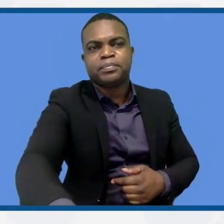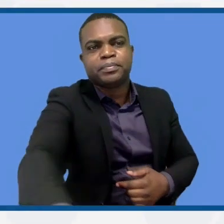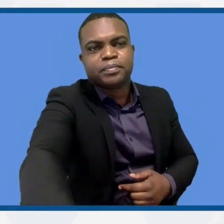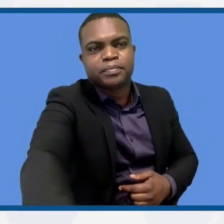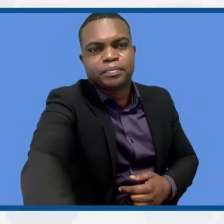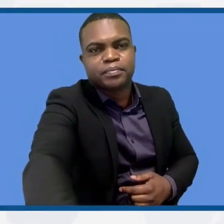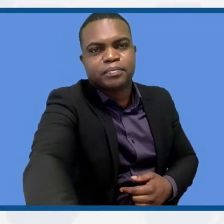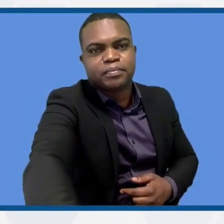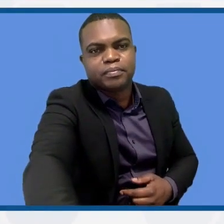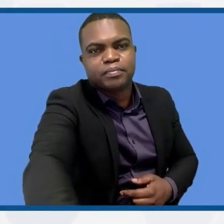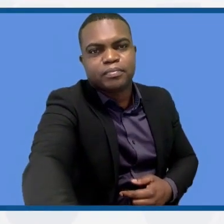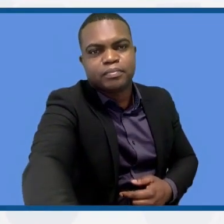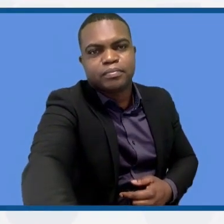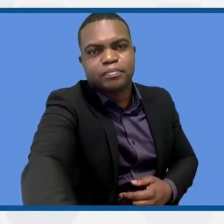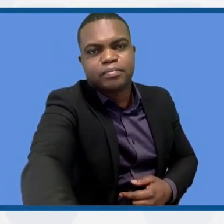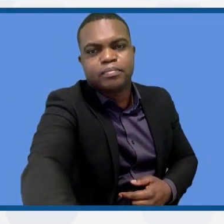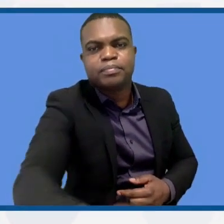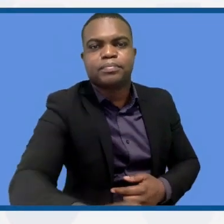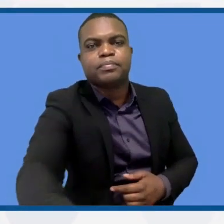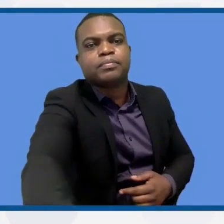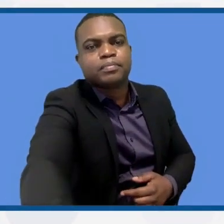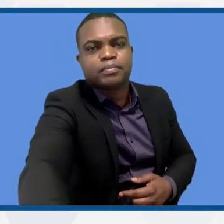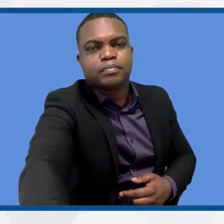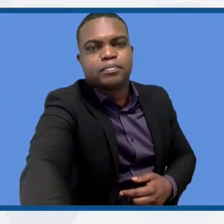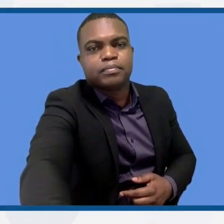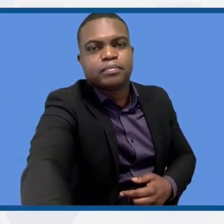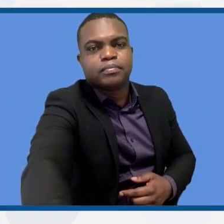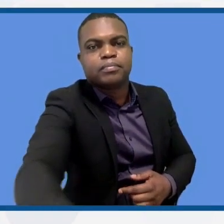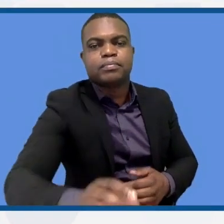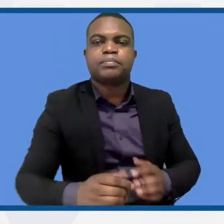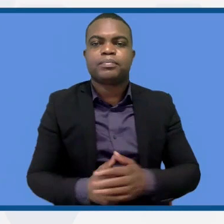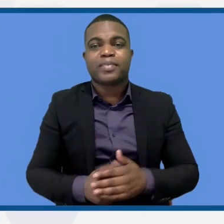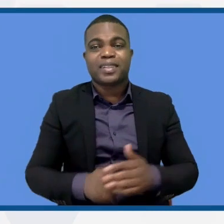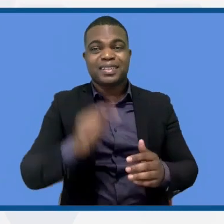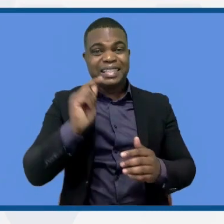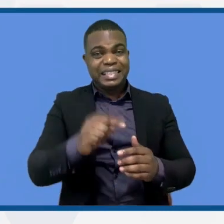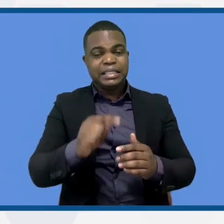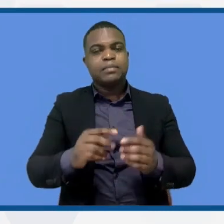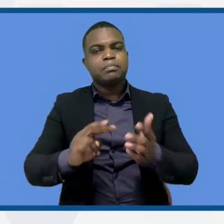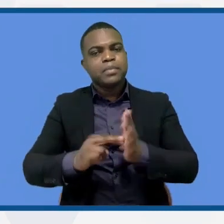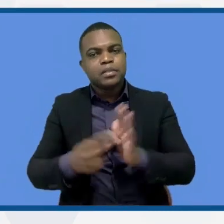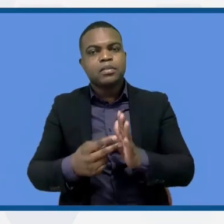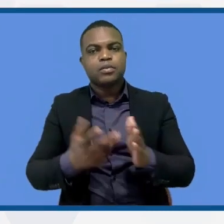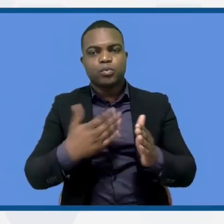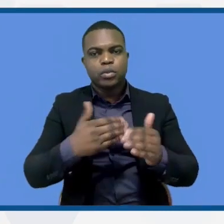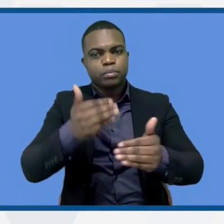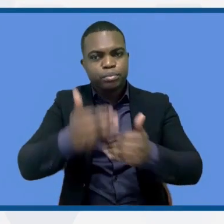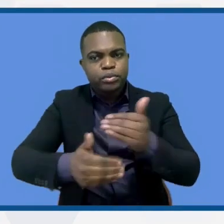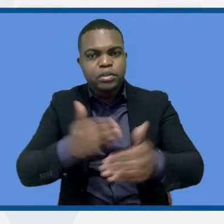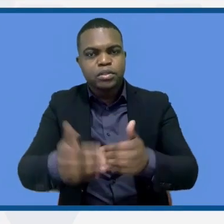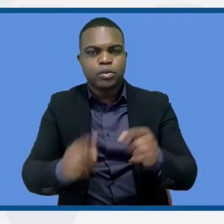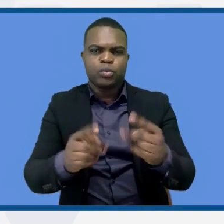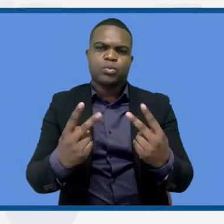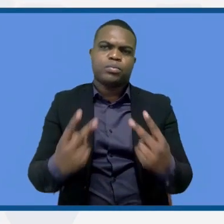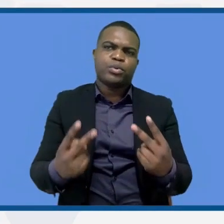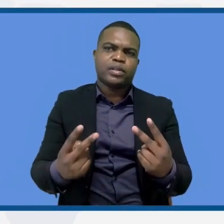able to be replicated. And we are seeing the success of that still with the community at the center, but also having a